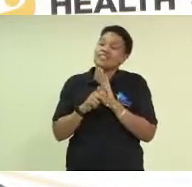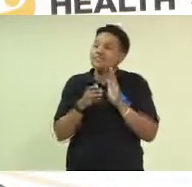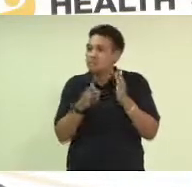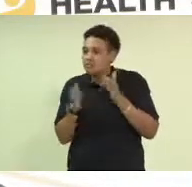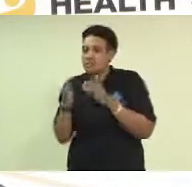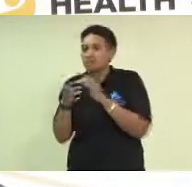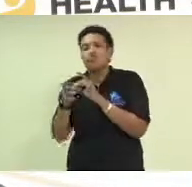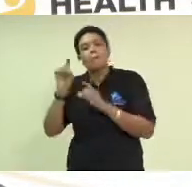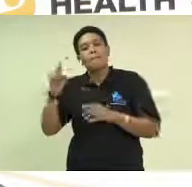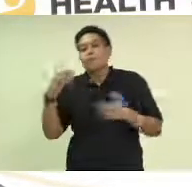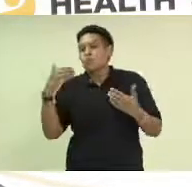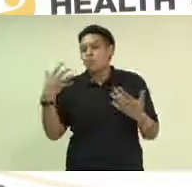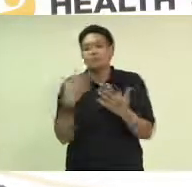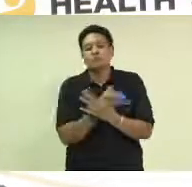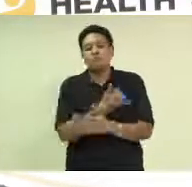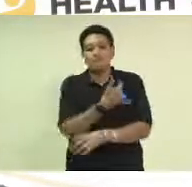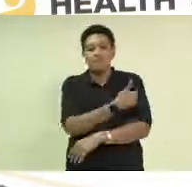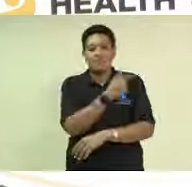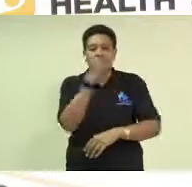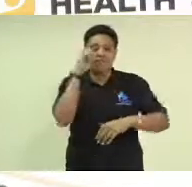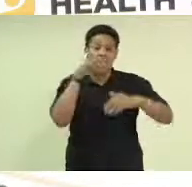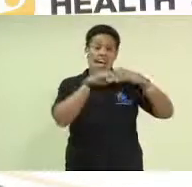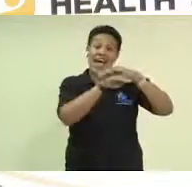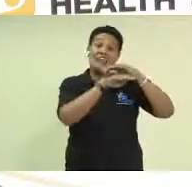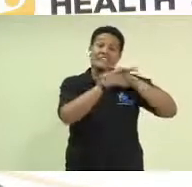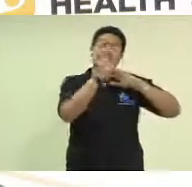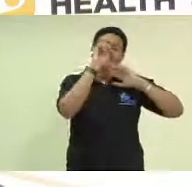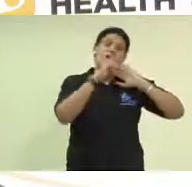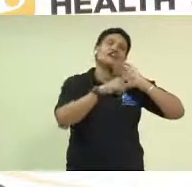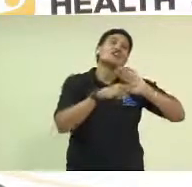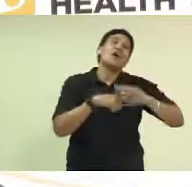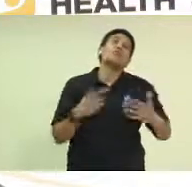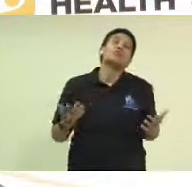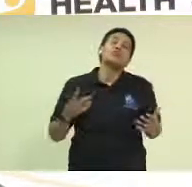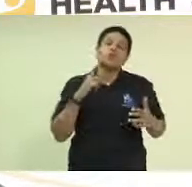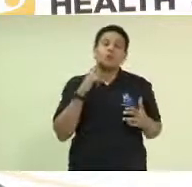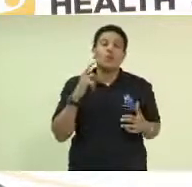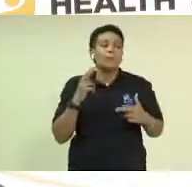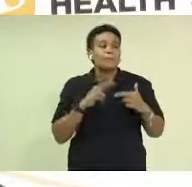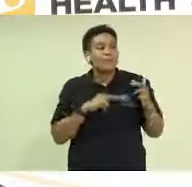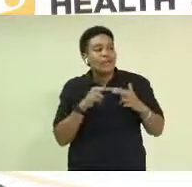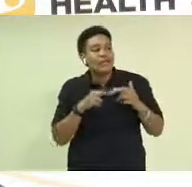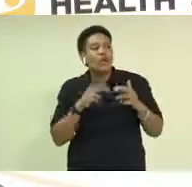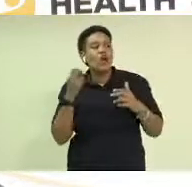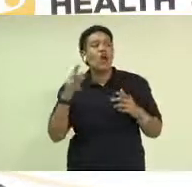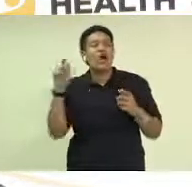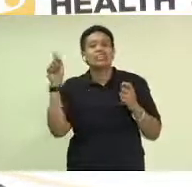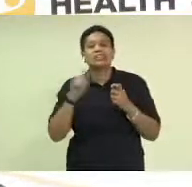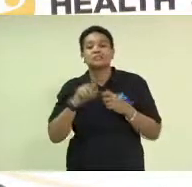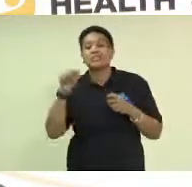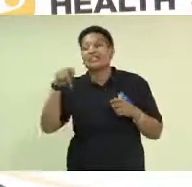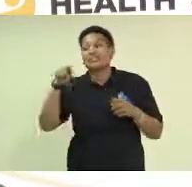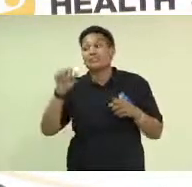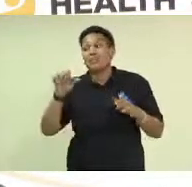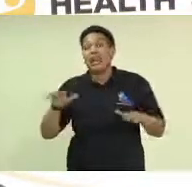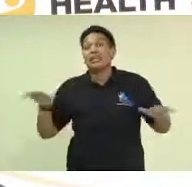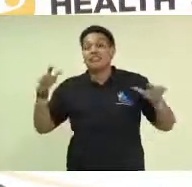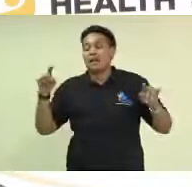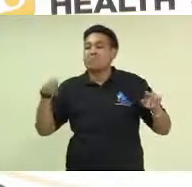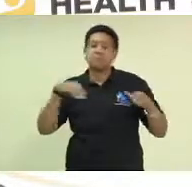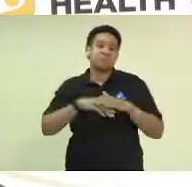around take-up. So access, for example, to buildings or to particular spaces. Indeed, we